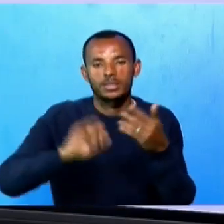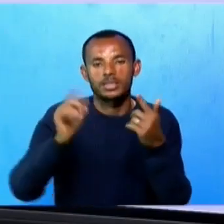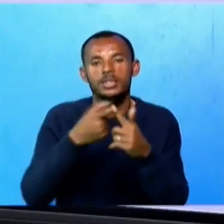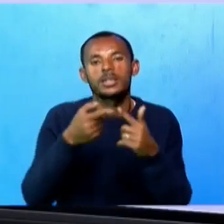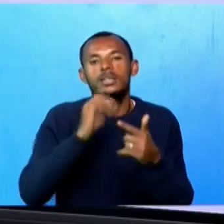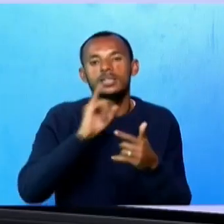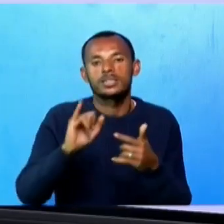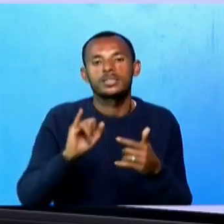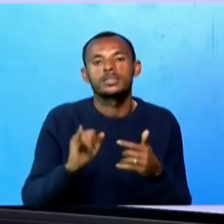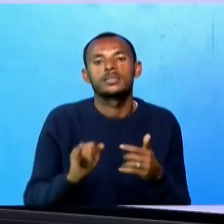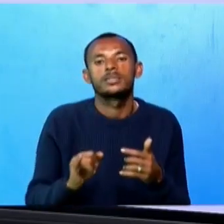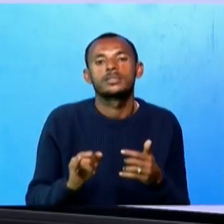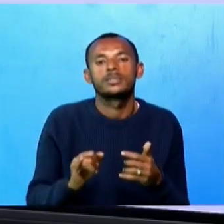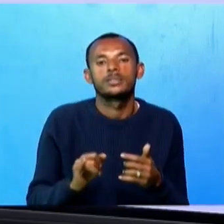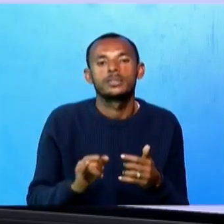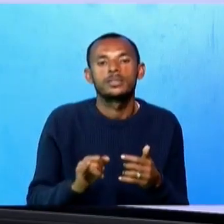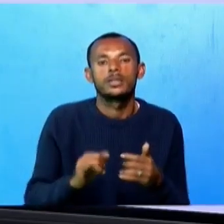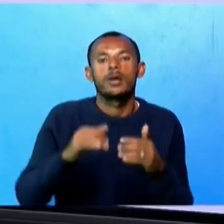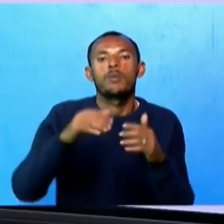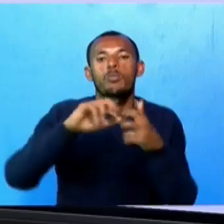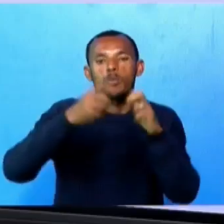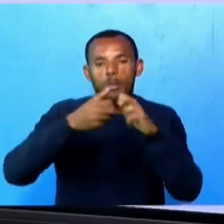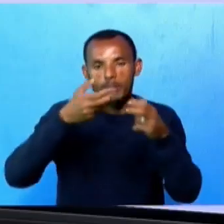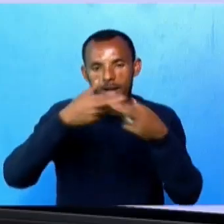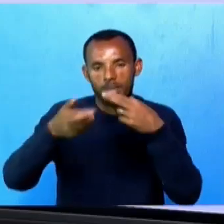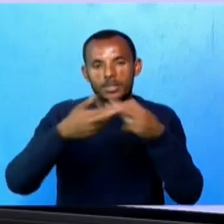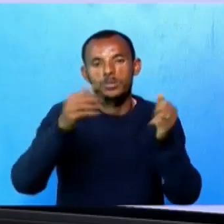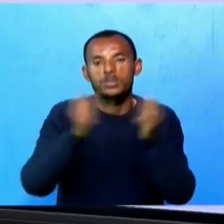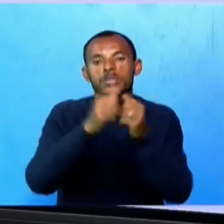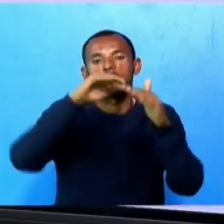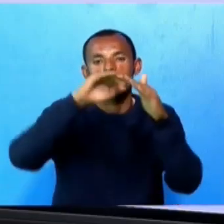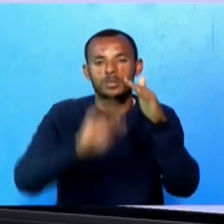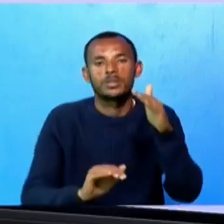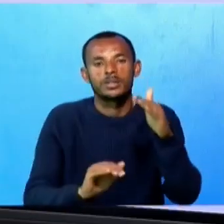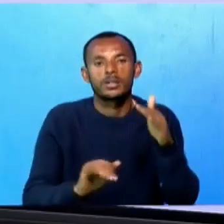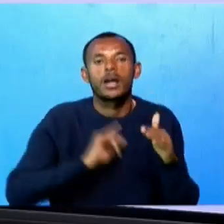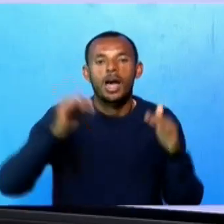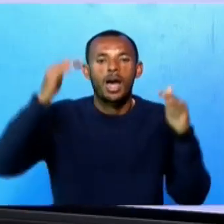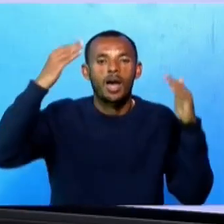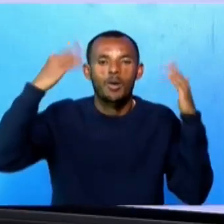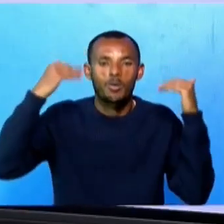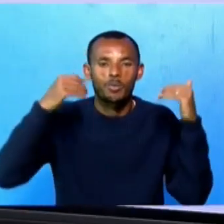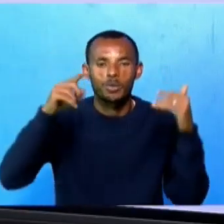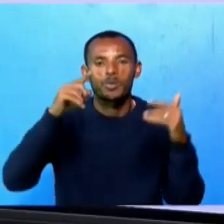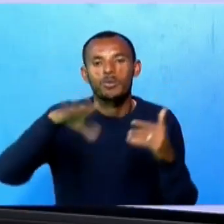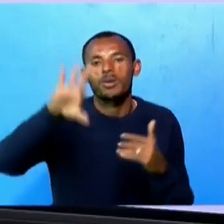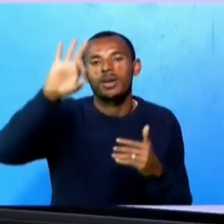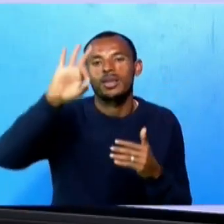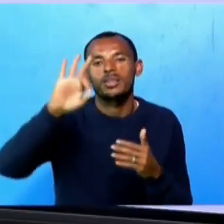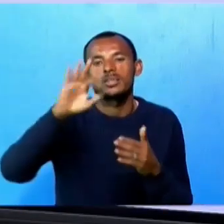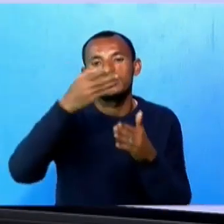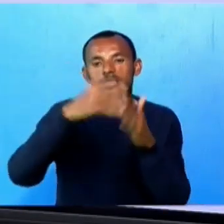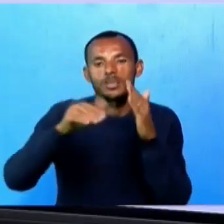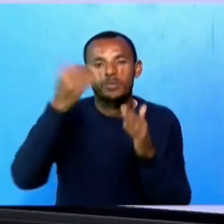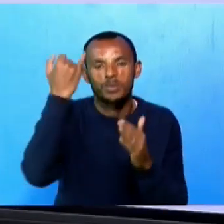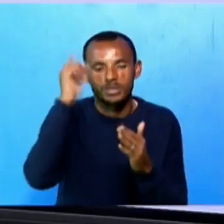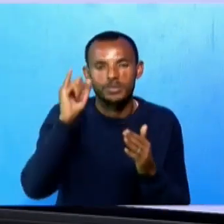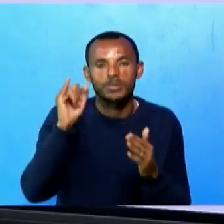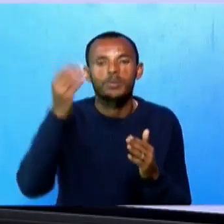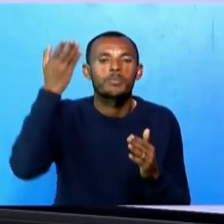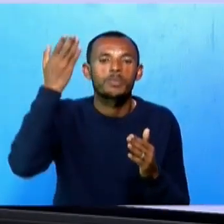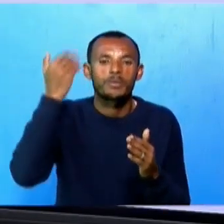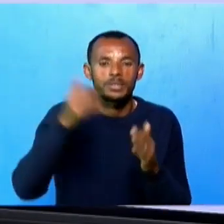is about problems related with discount. I hope you got some concept from our